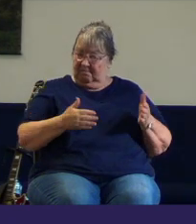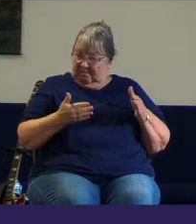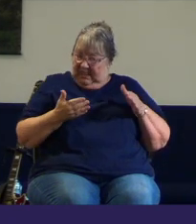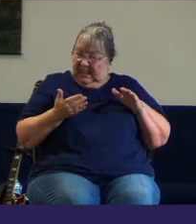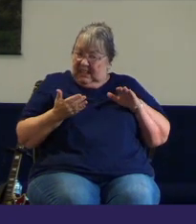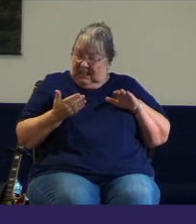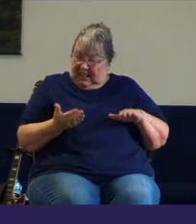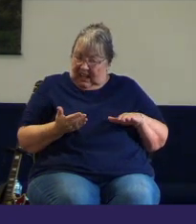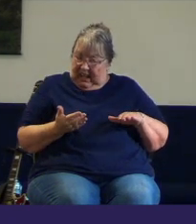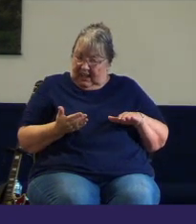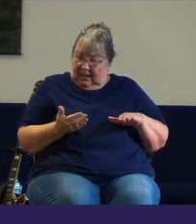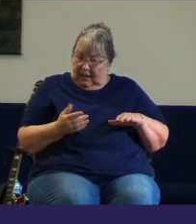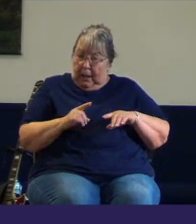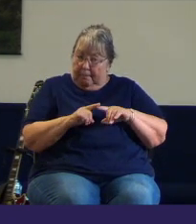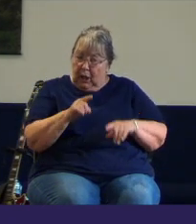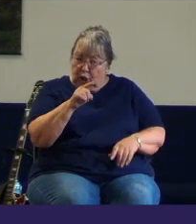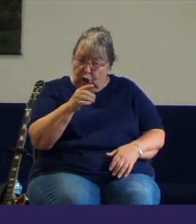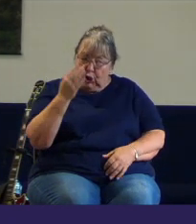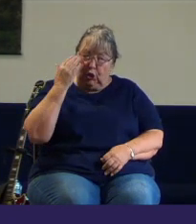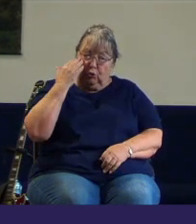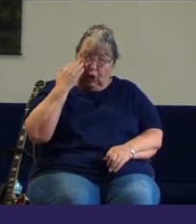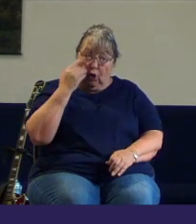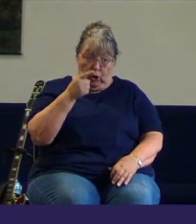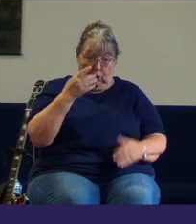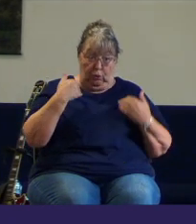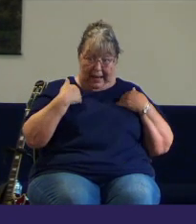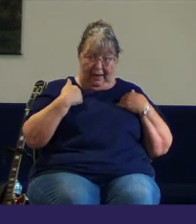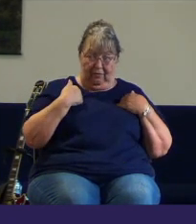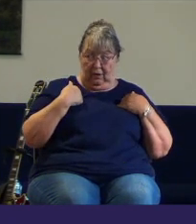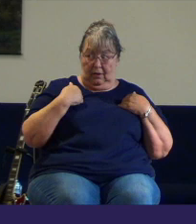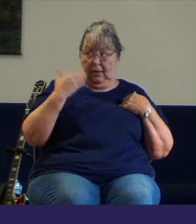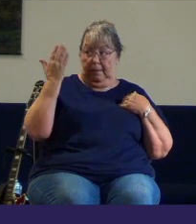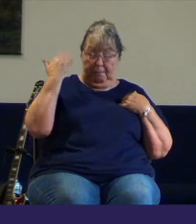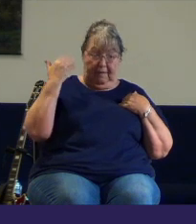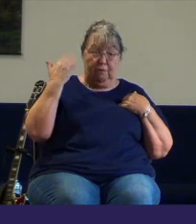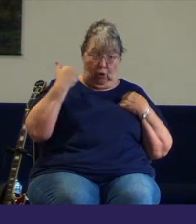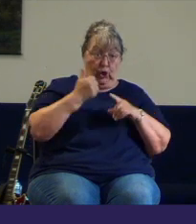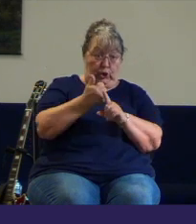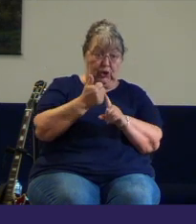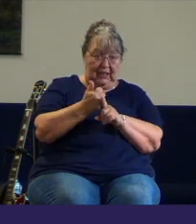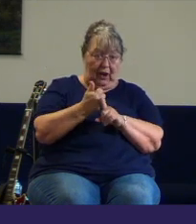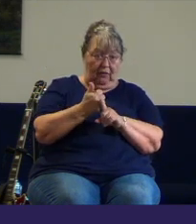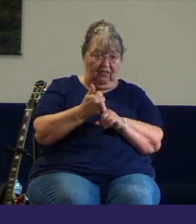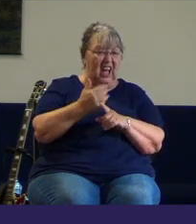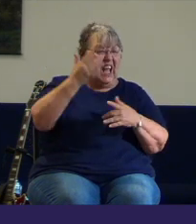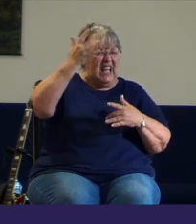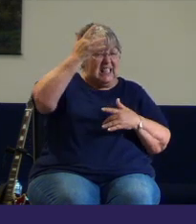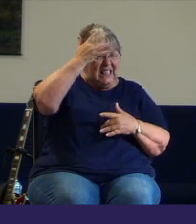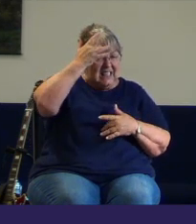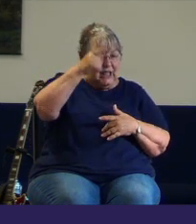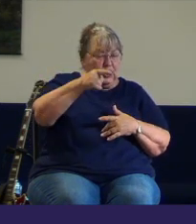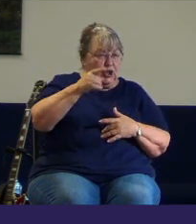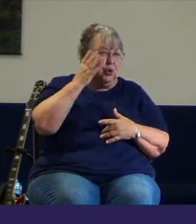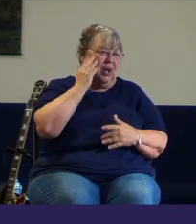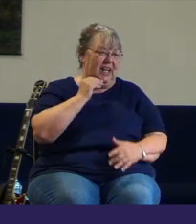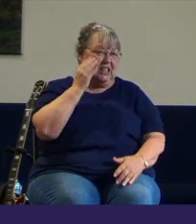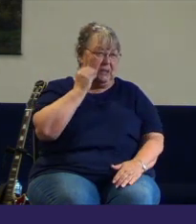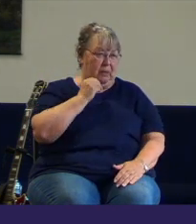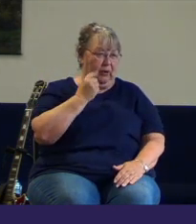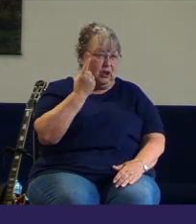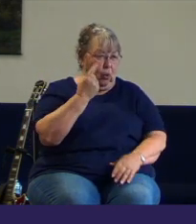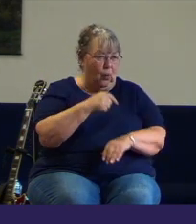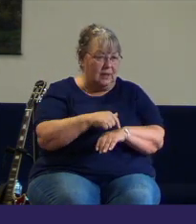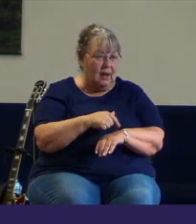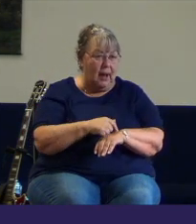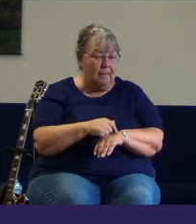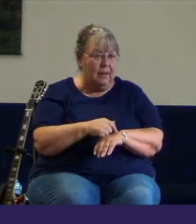an illness that you yourself used to have at one time, a disease that you experienced at one time and